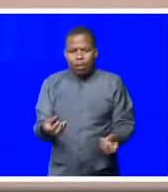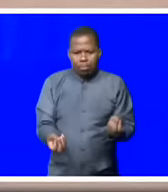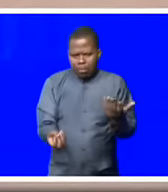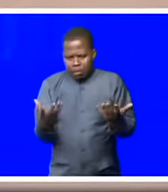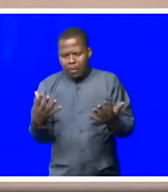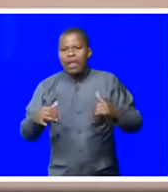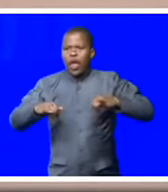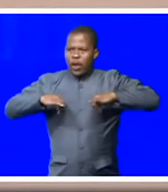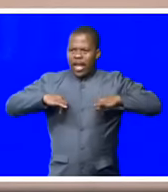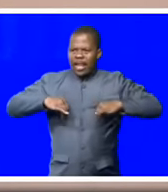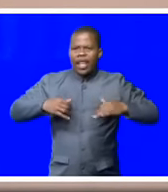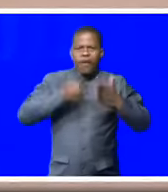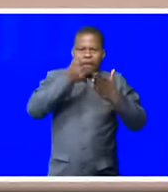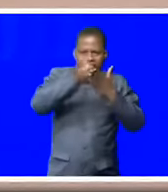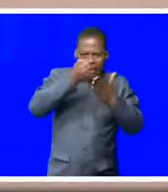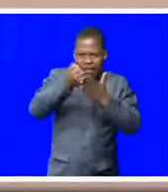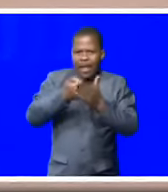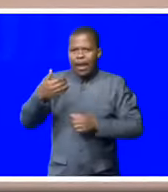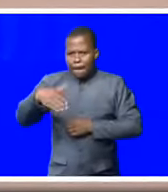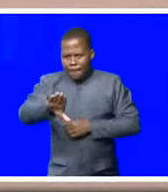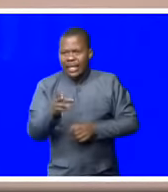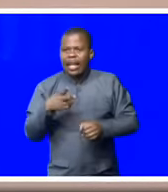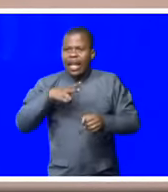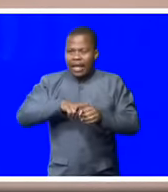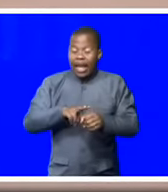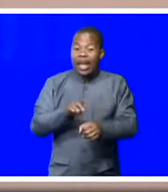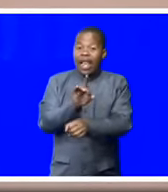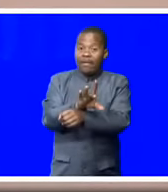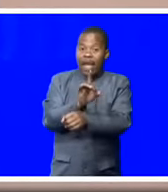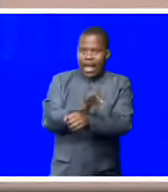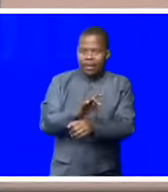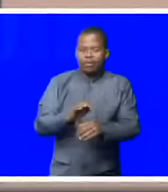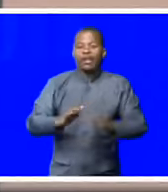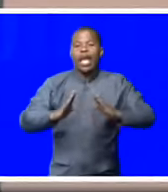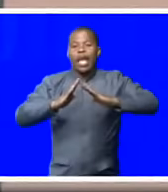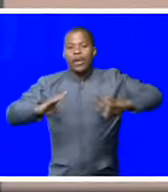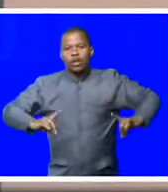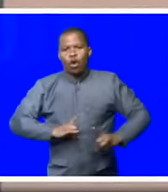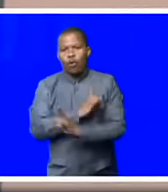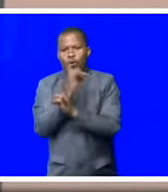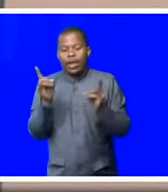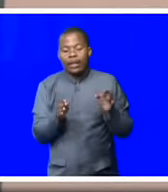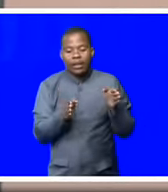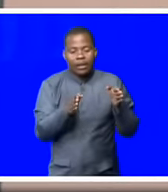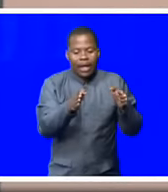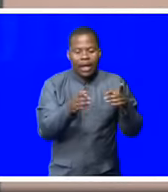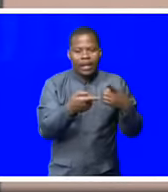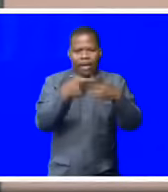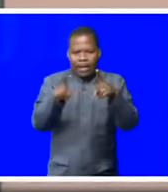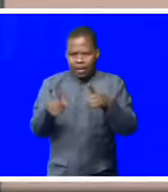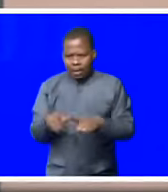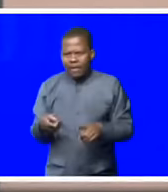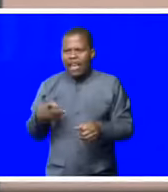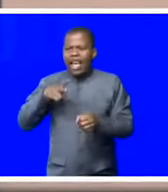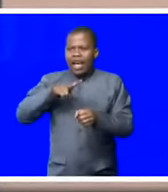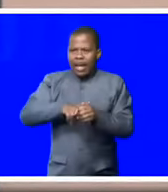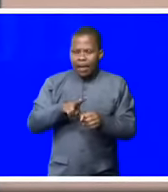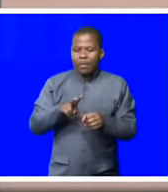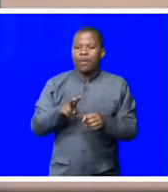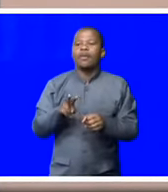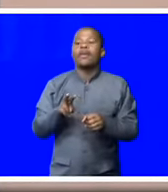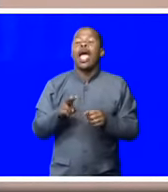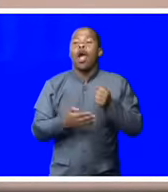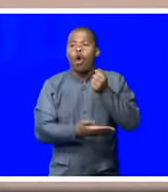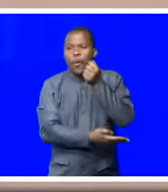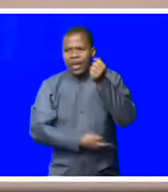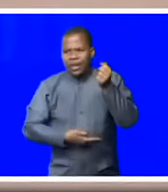I therefore would like to encourage health stakeholders at national, regional and community levels and